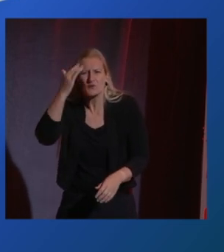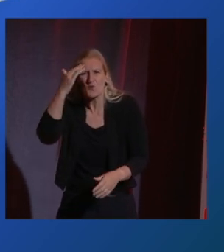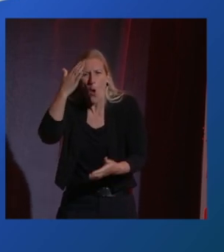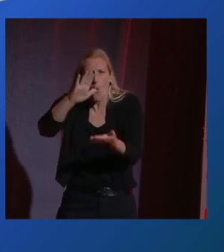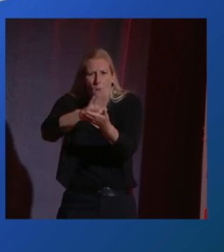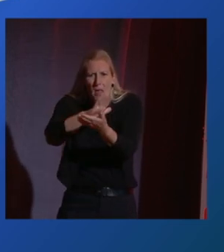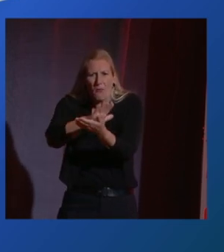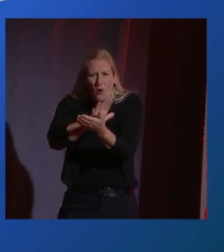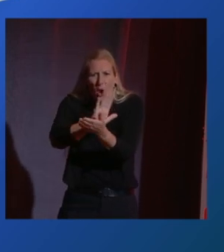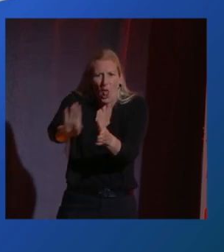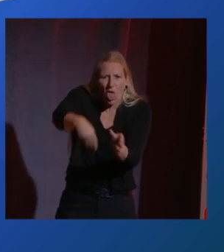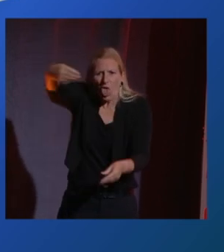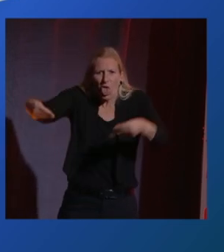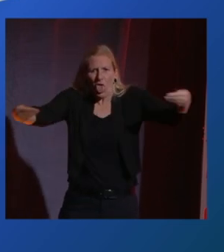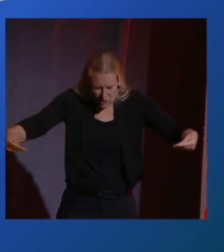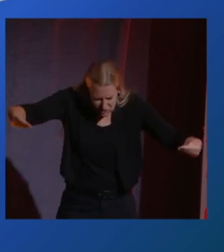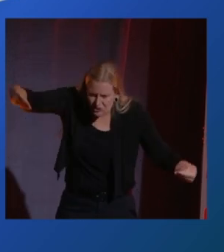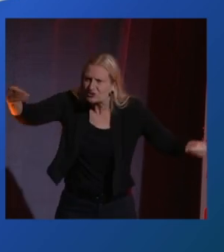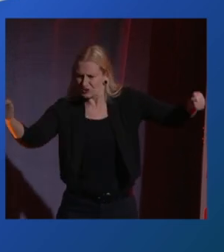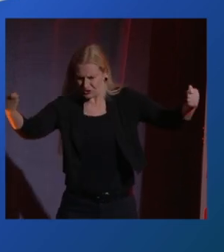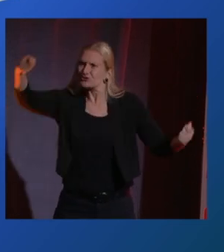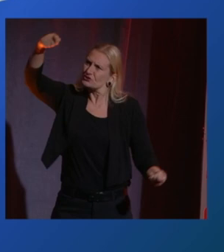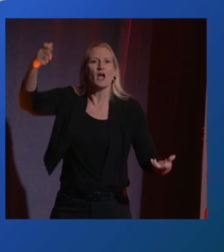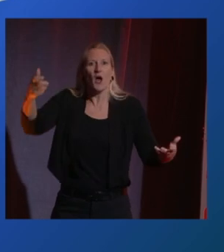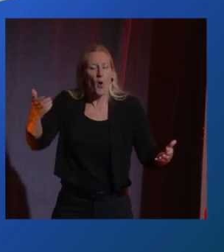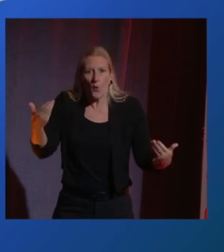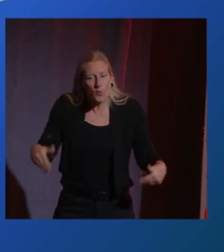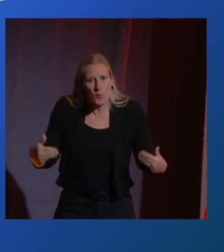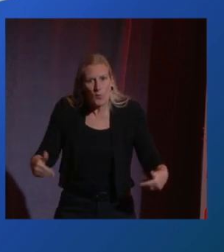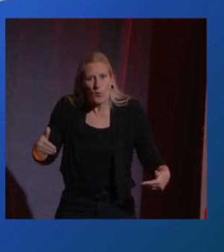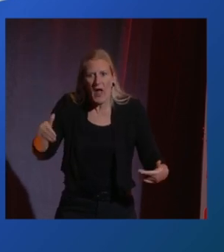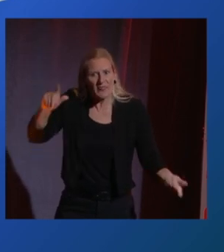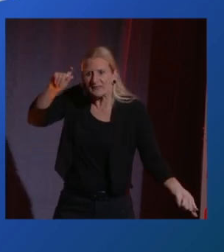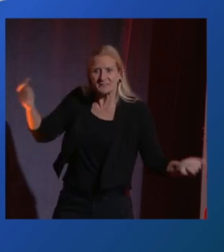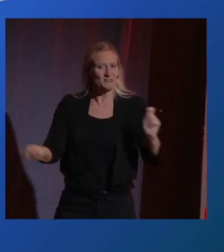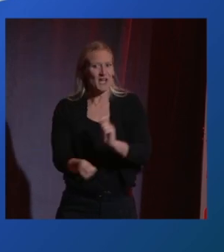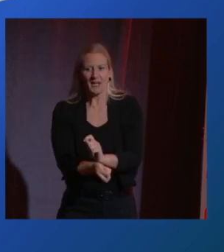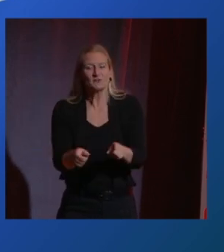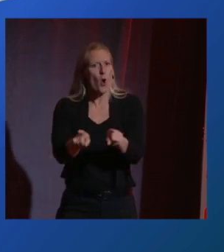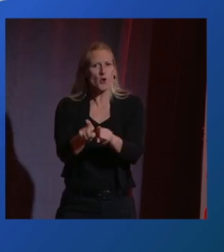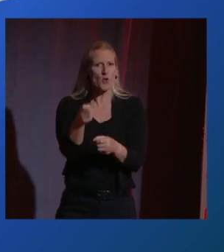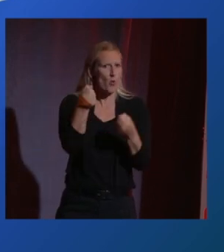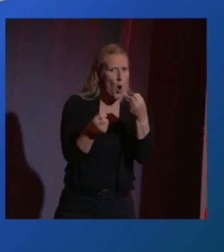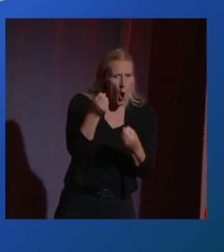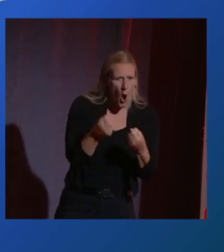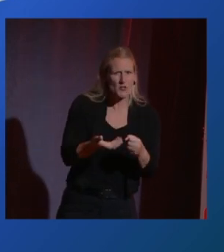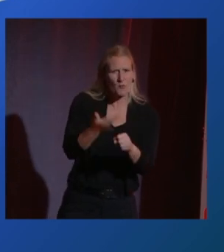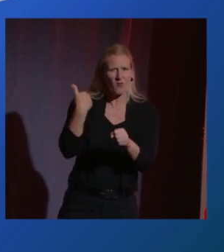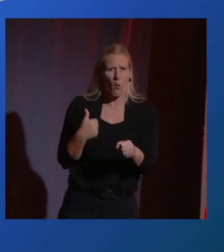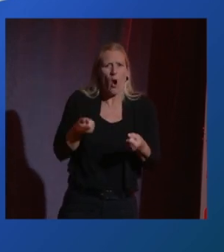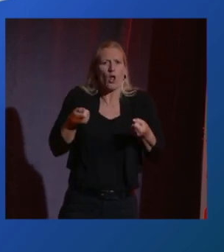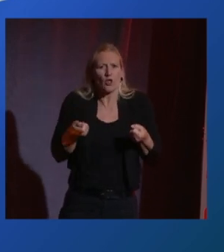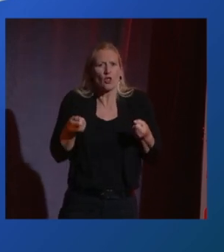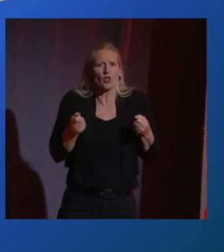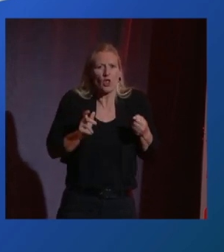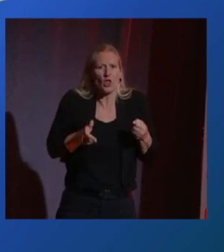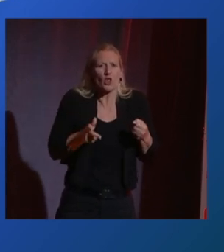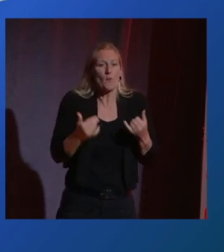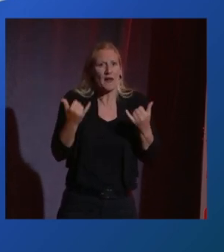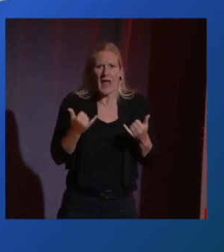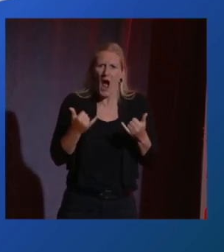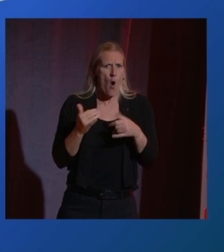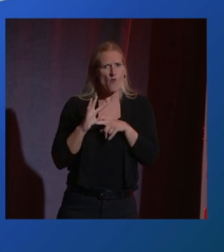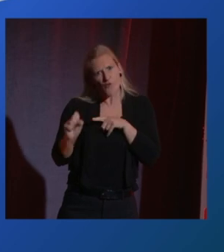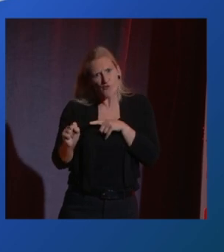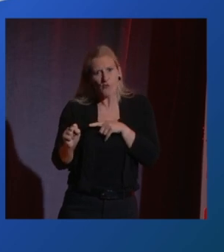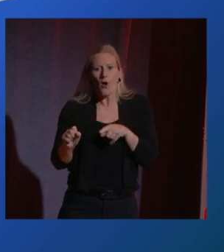how that changed how we Traverse through uh with automobiles through traffic and now how sophisticated our cars are with you can find a